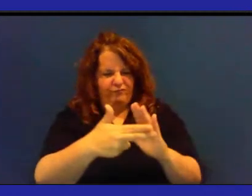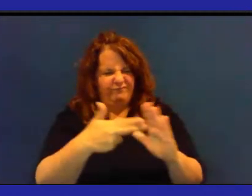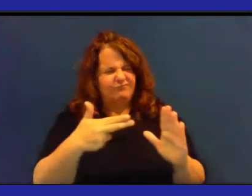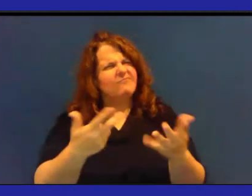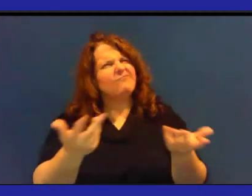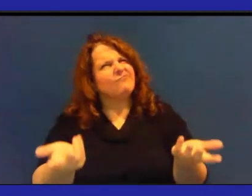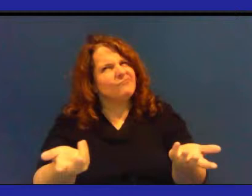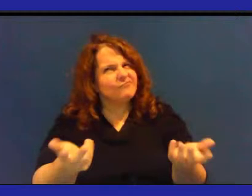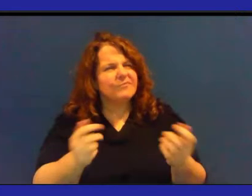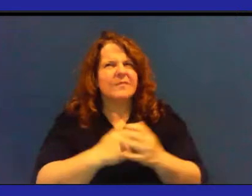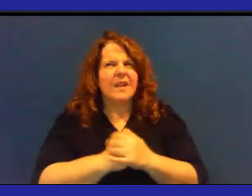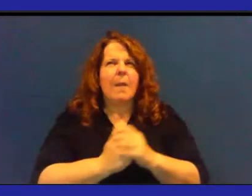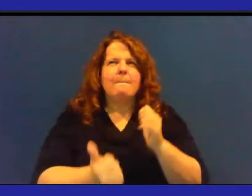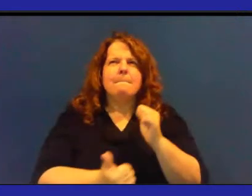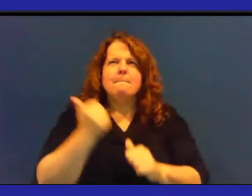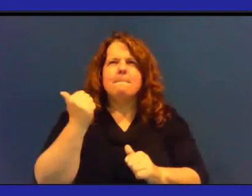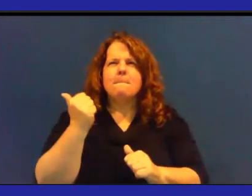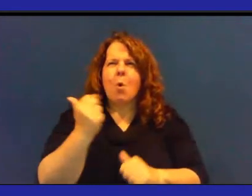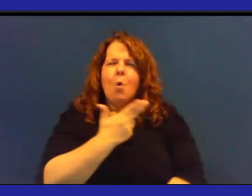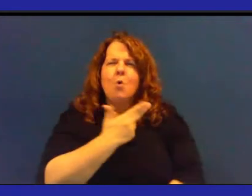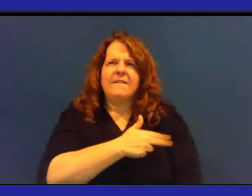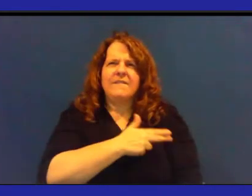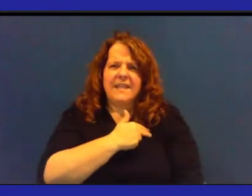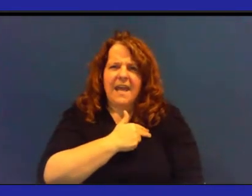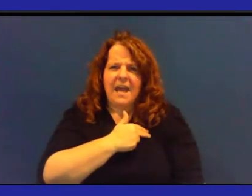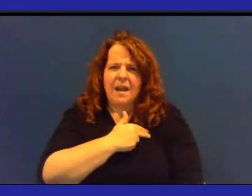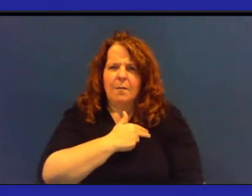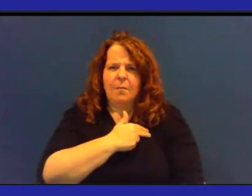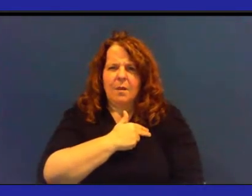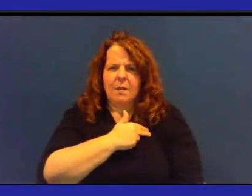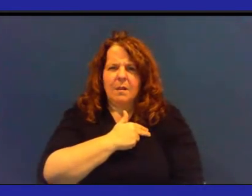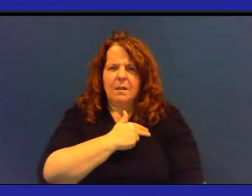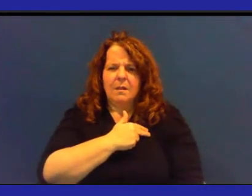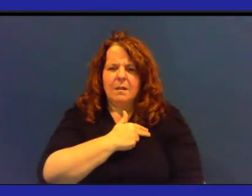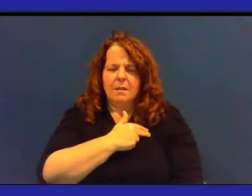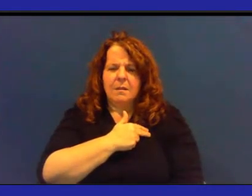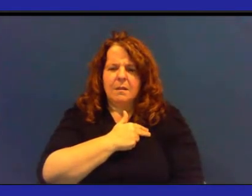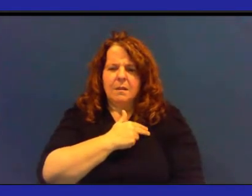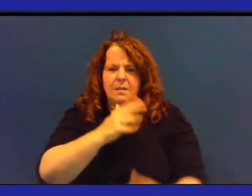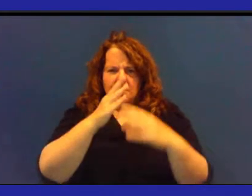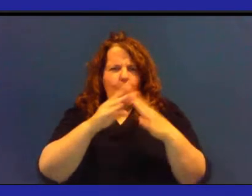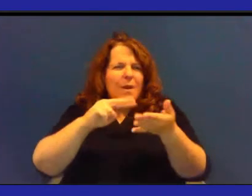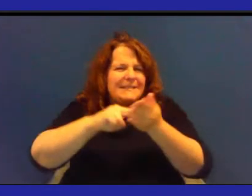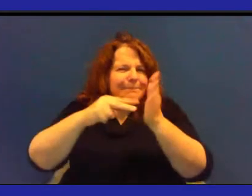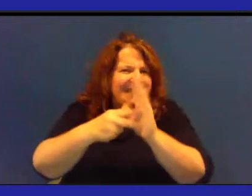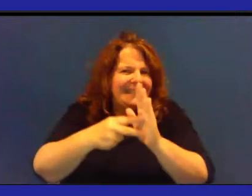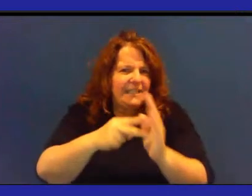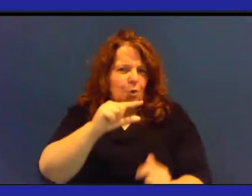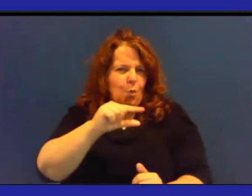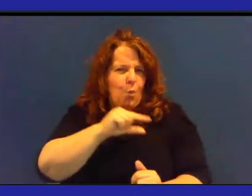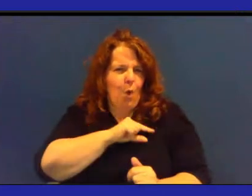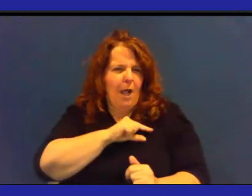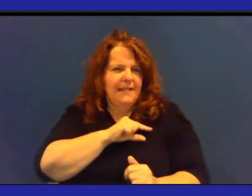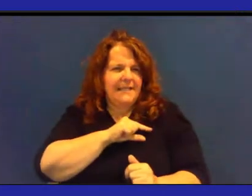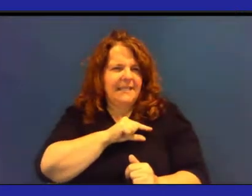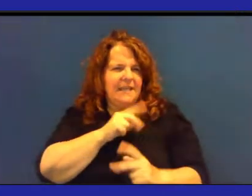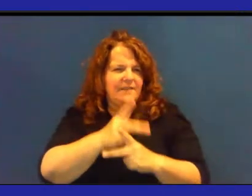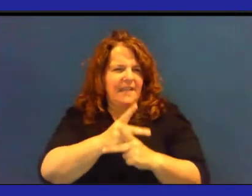most of the hospitals break down what the quality of care complaints were